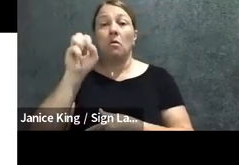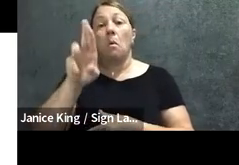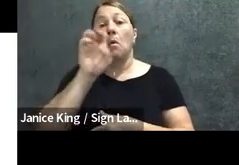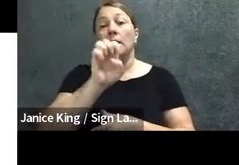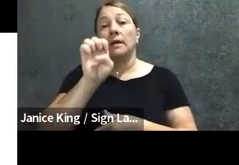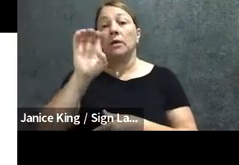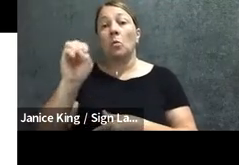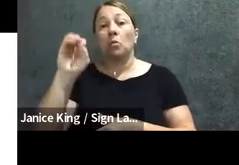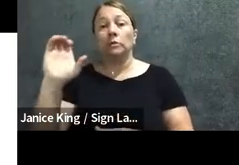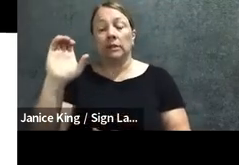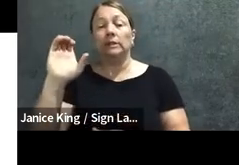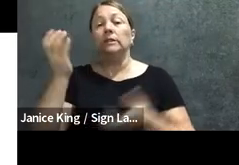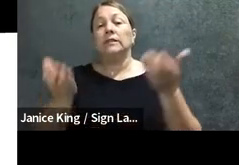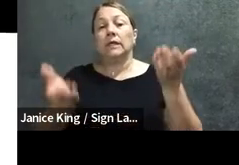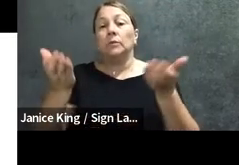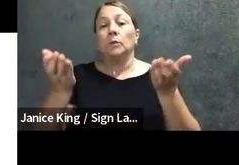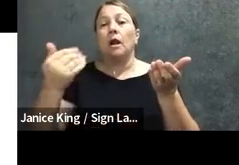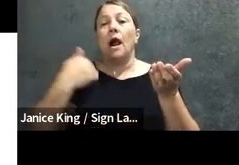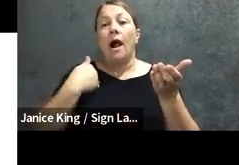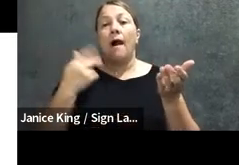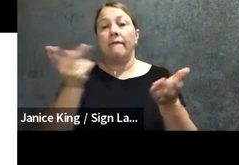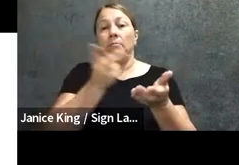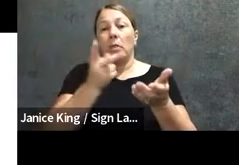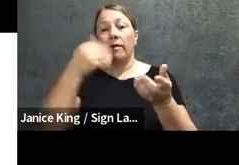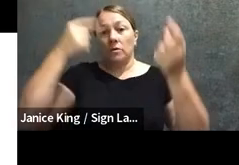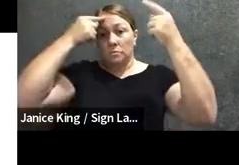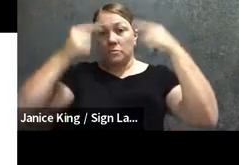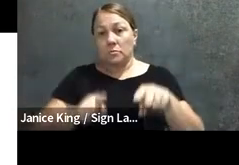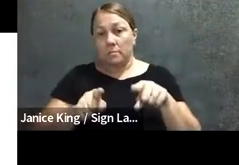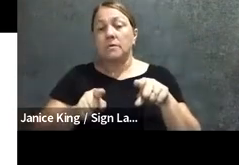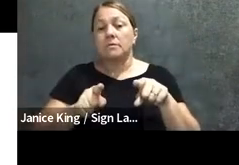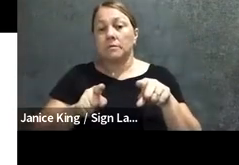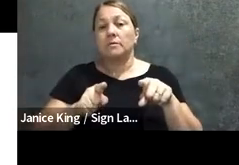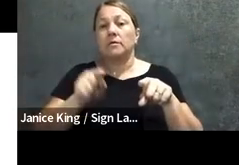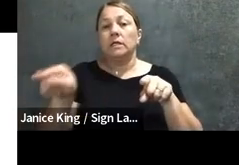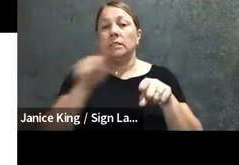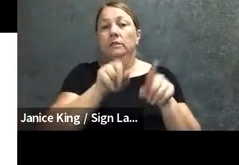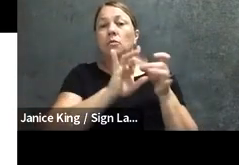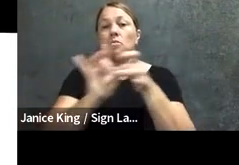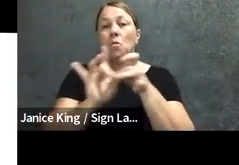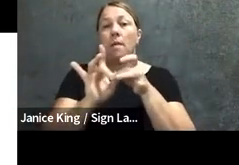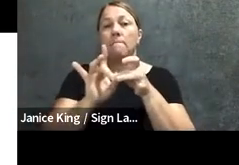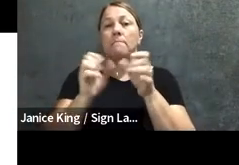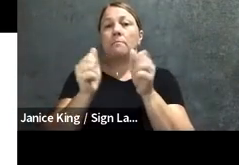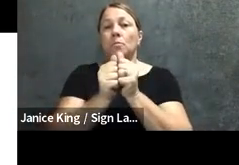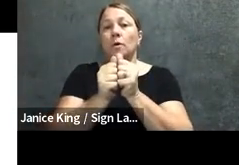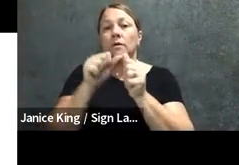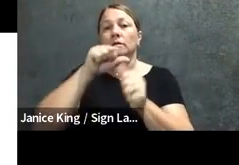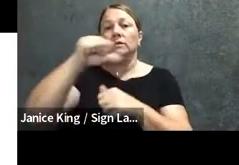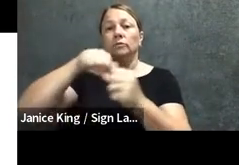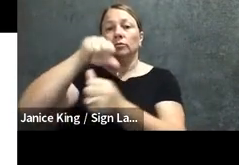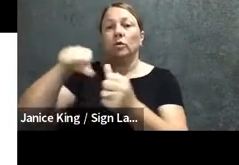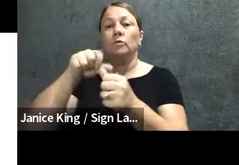a work sharing agreement, which means that the agencies cooperate with each other in the processing of